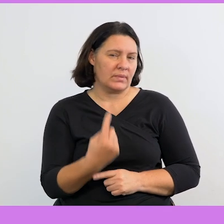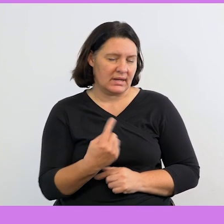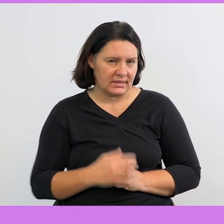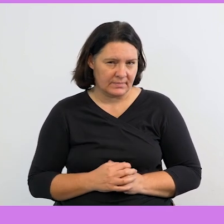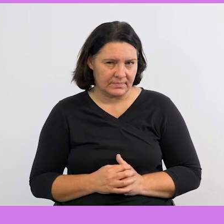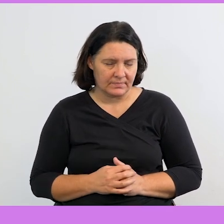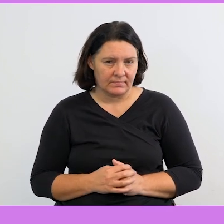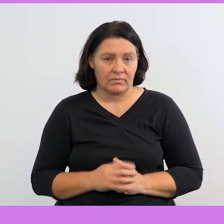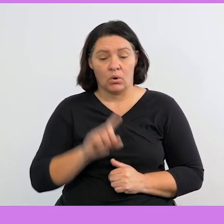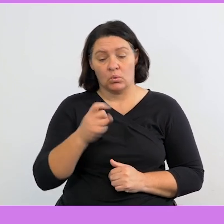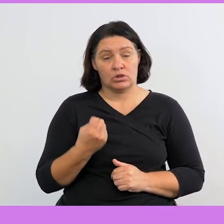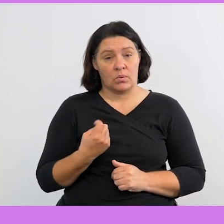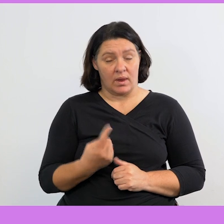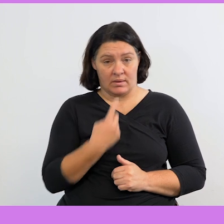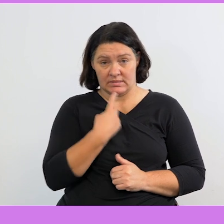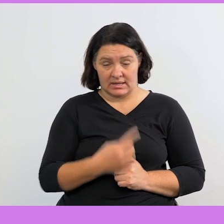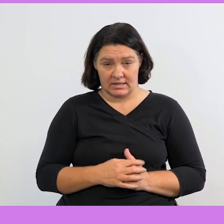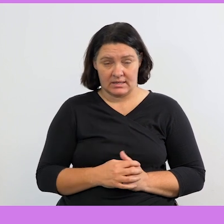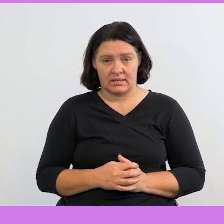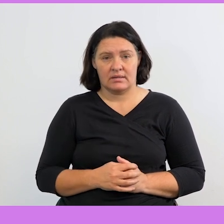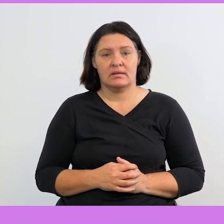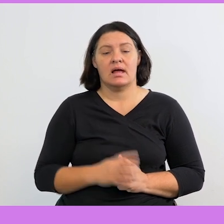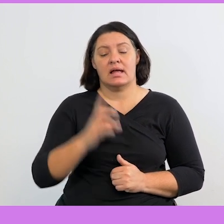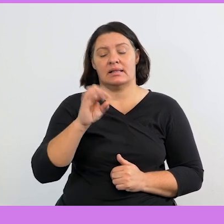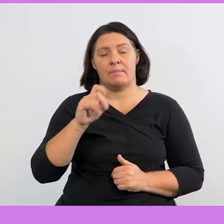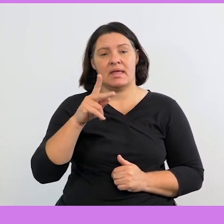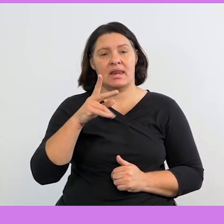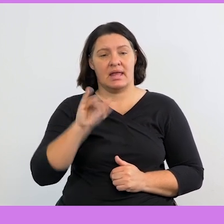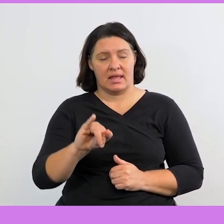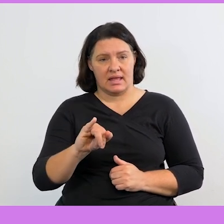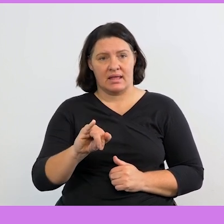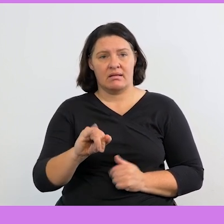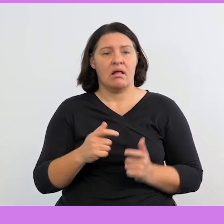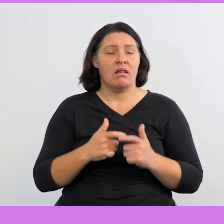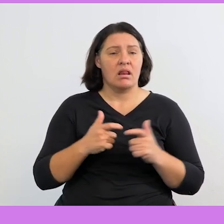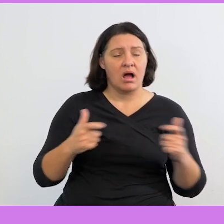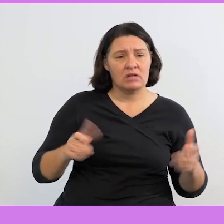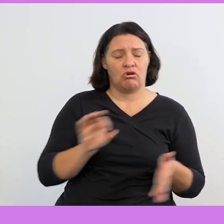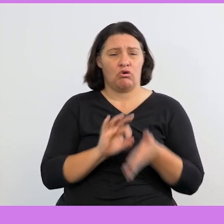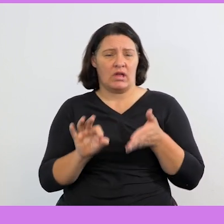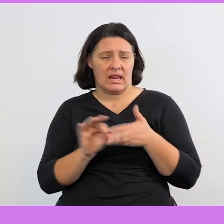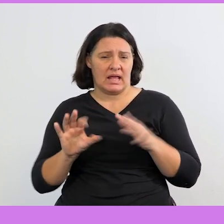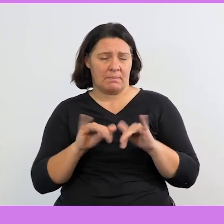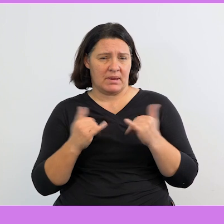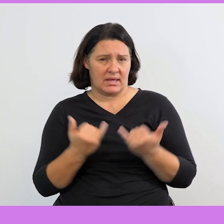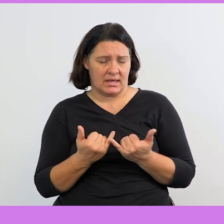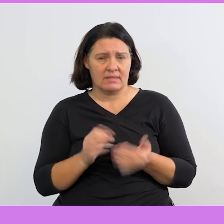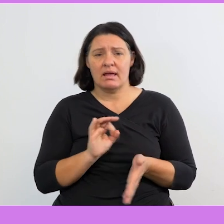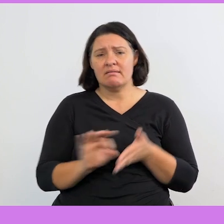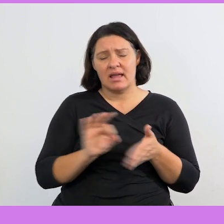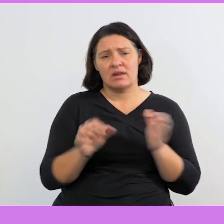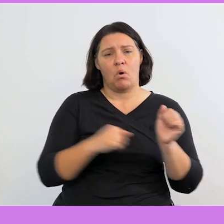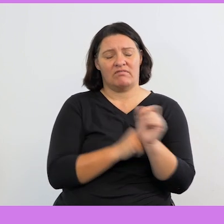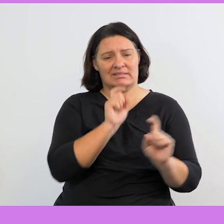number 1. In question number 1, I'm saying, Mr. Dlamini owns a large national cleaning company that